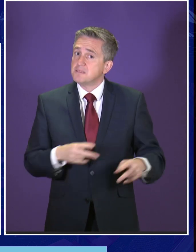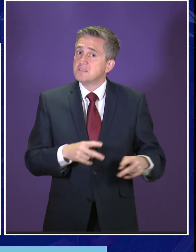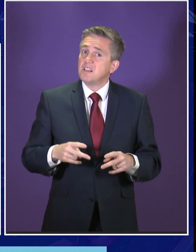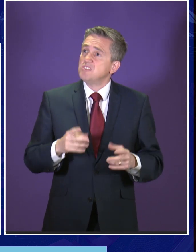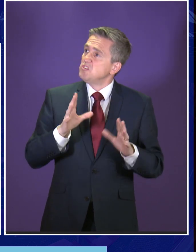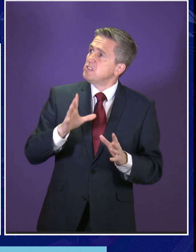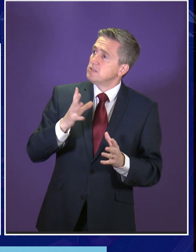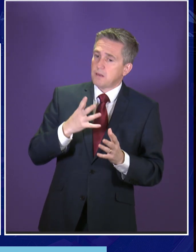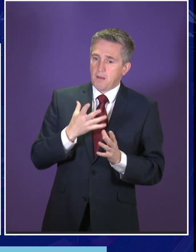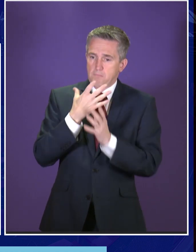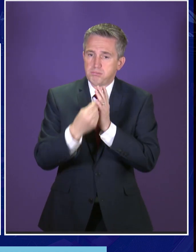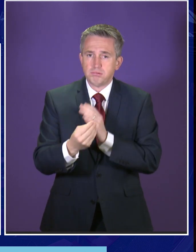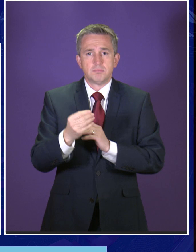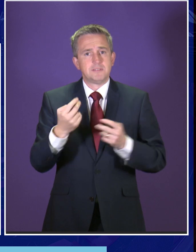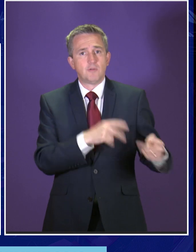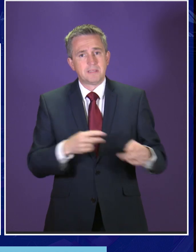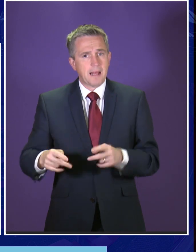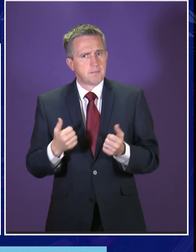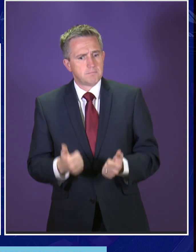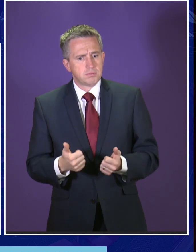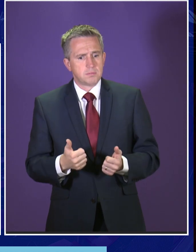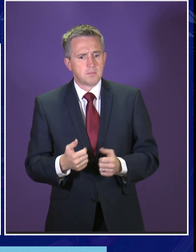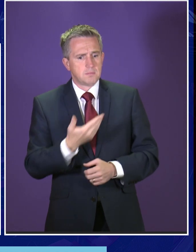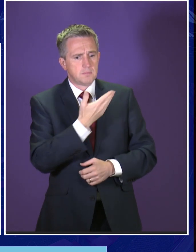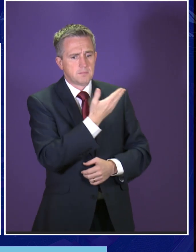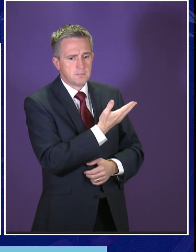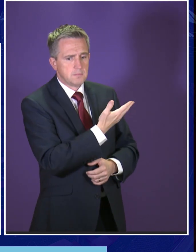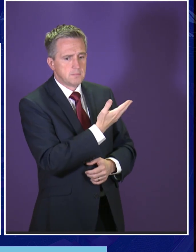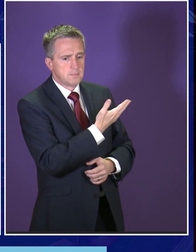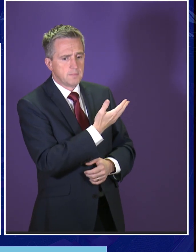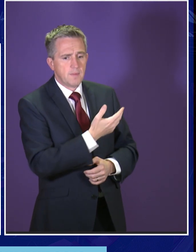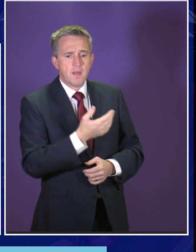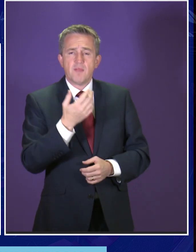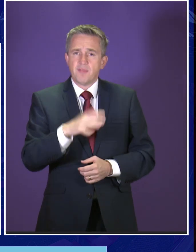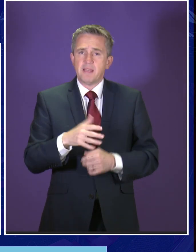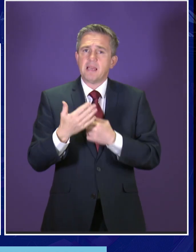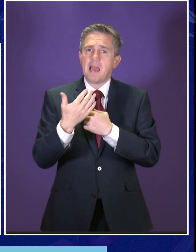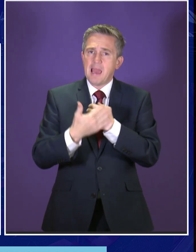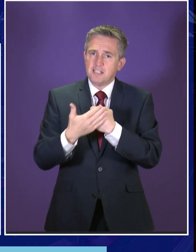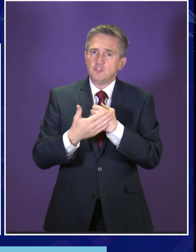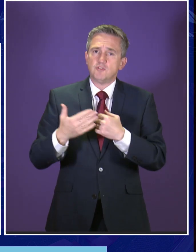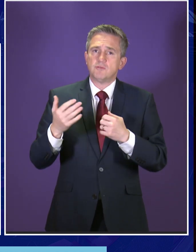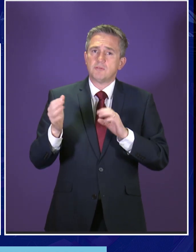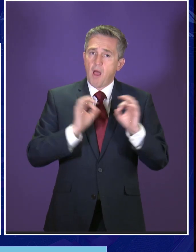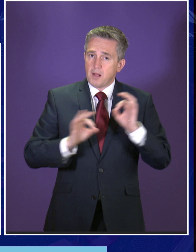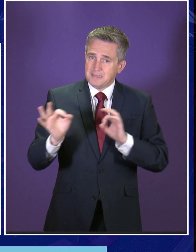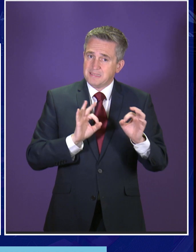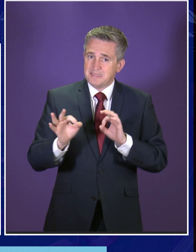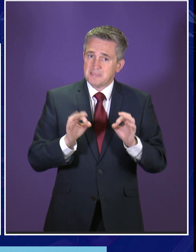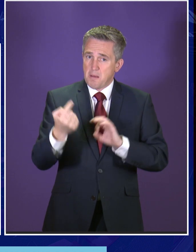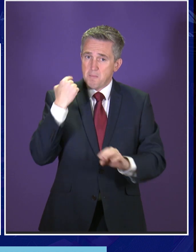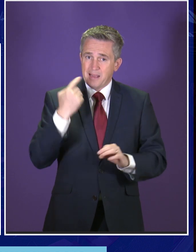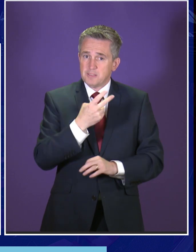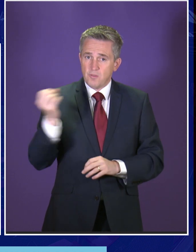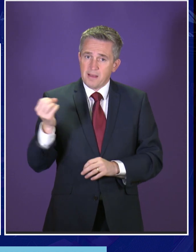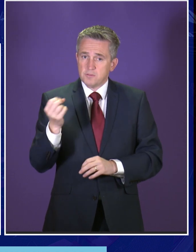And what was really fascinating about this time was the ability for the other Asian artists in the year 2000 to converse with these